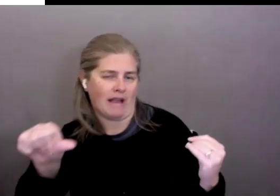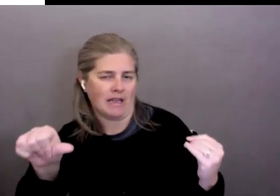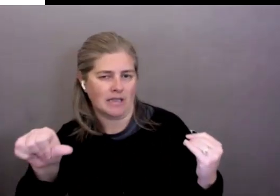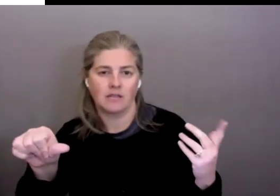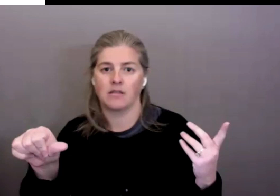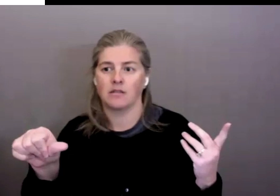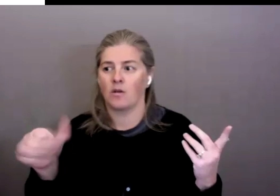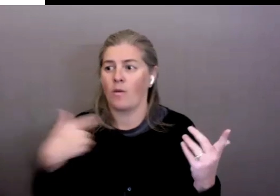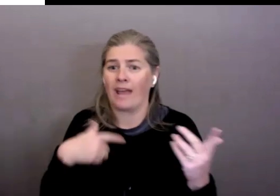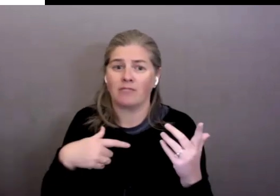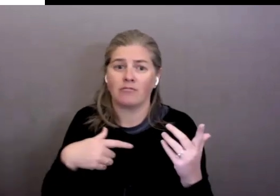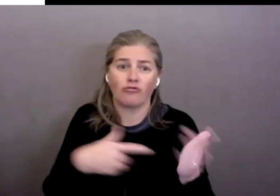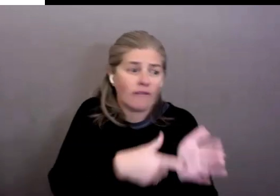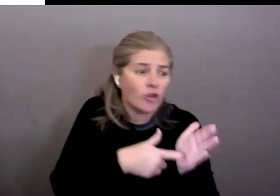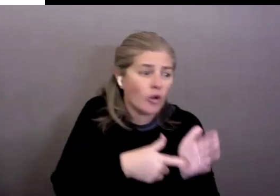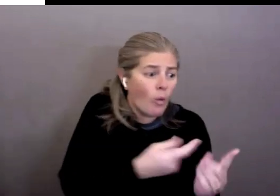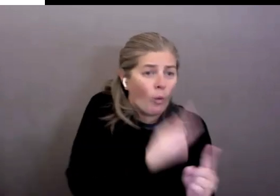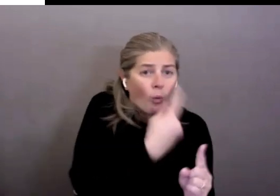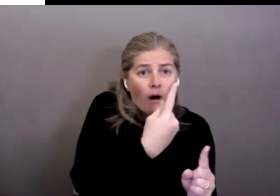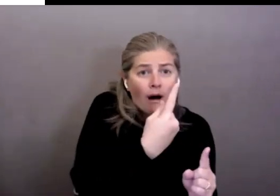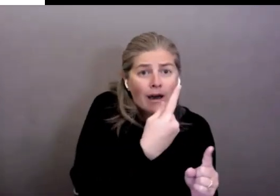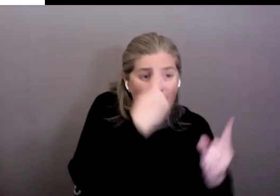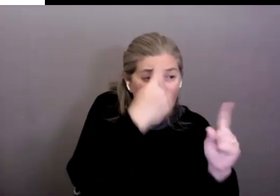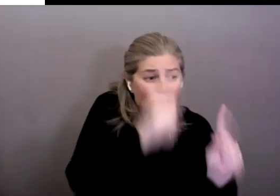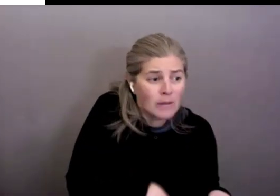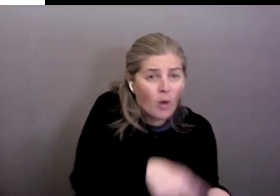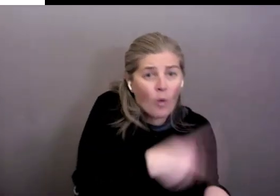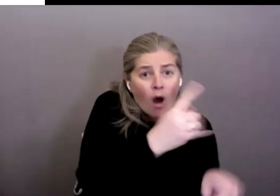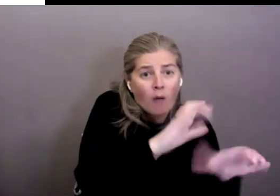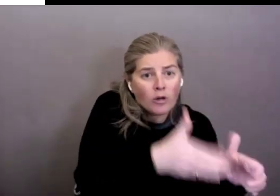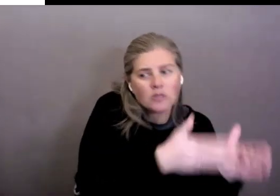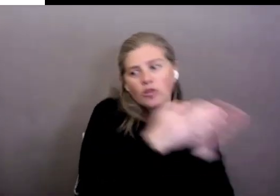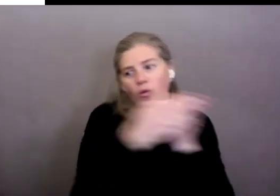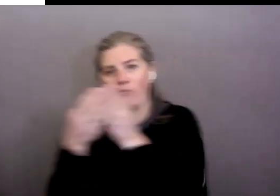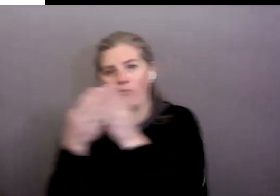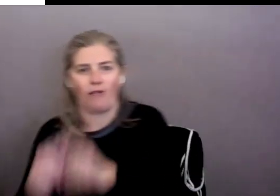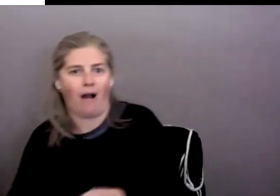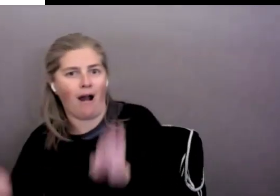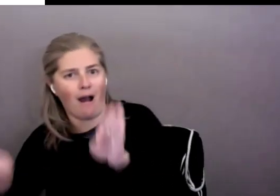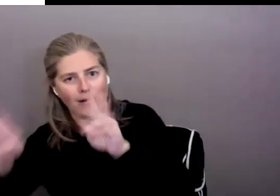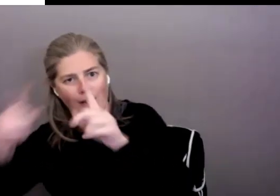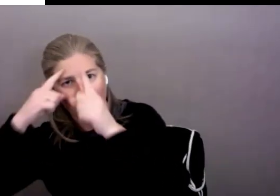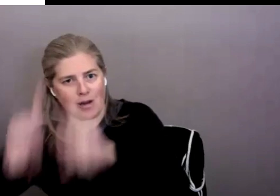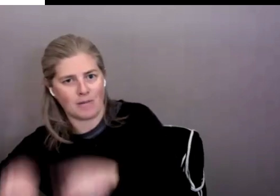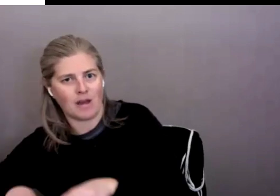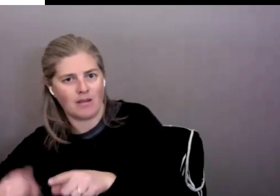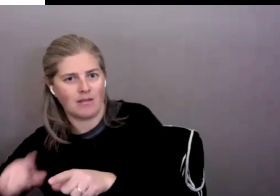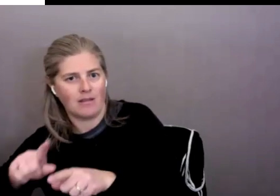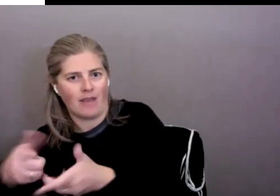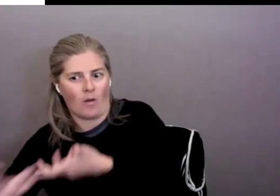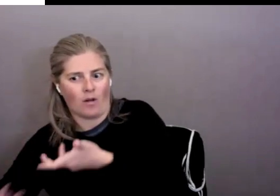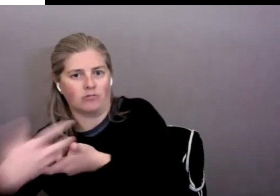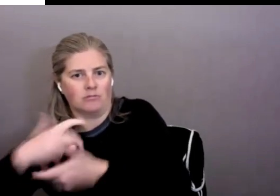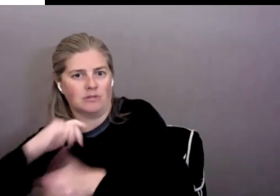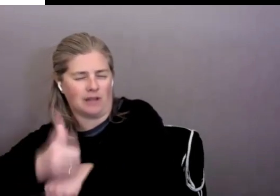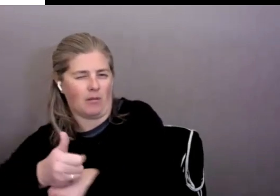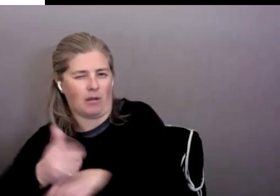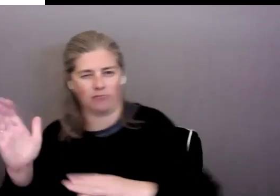from a single agreement with a single entity to a broad category of agreements that AAAs might want to enter into. Next